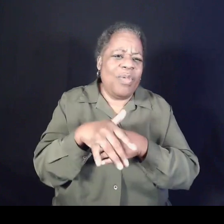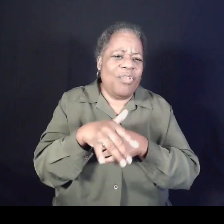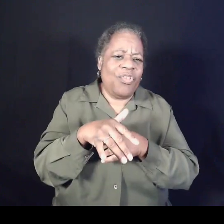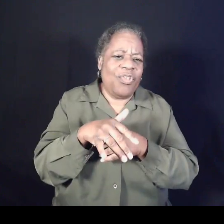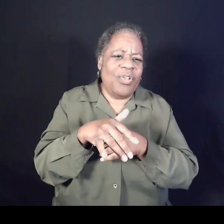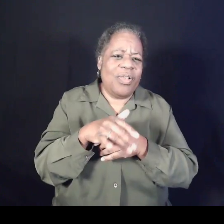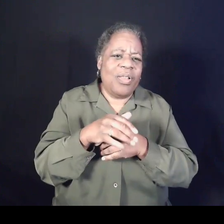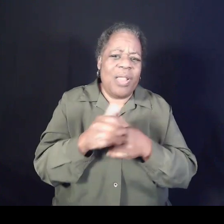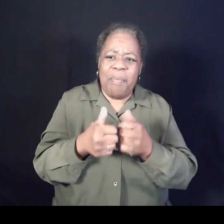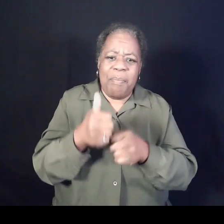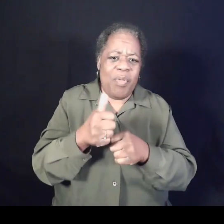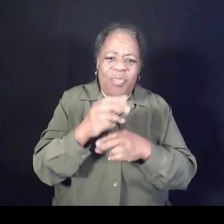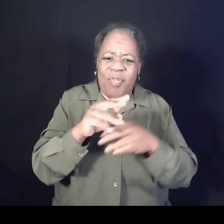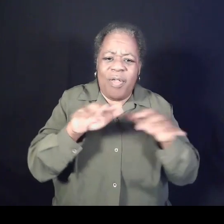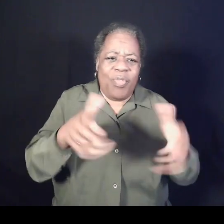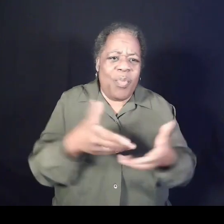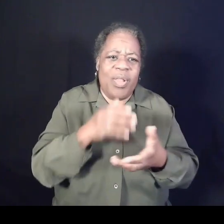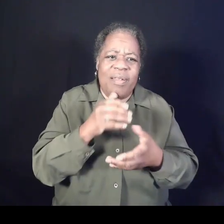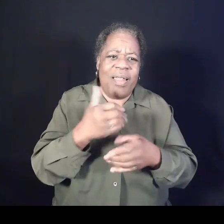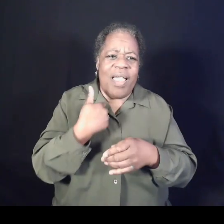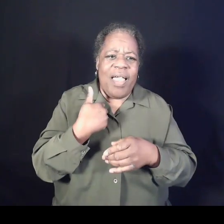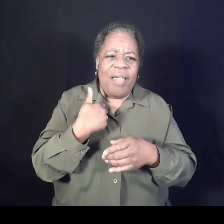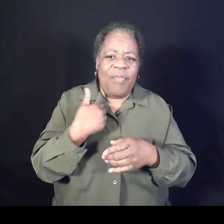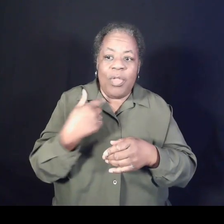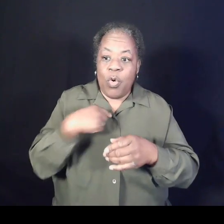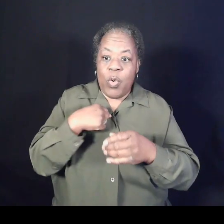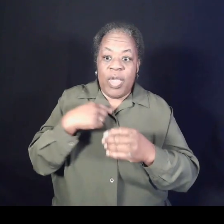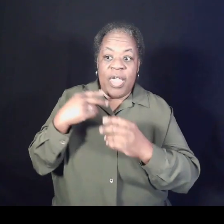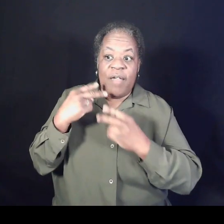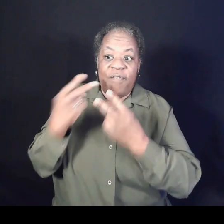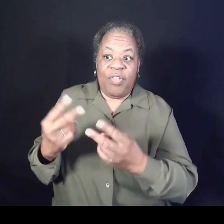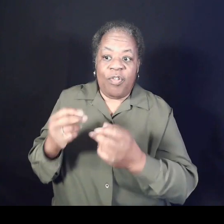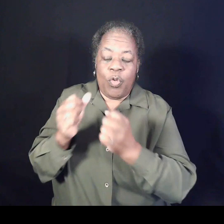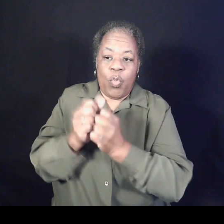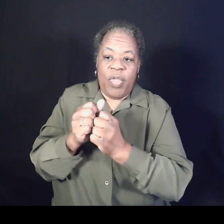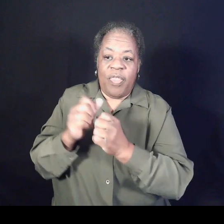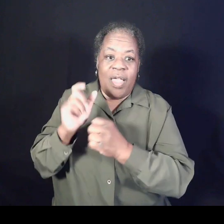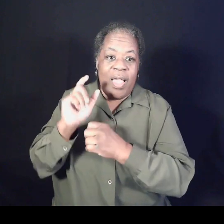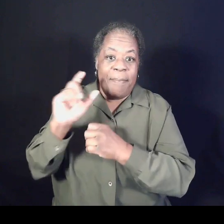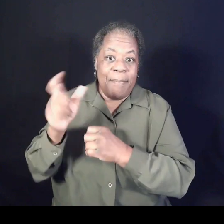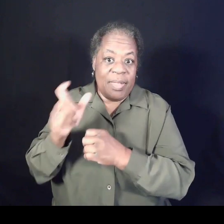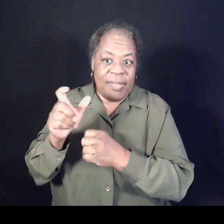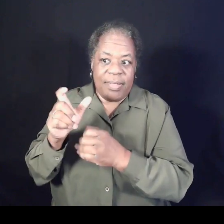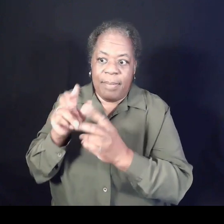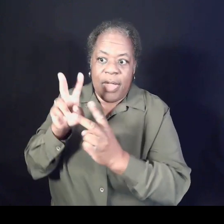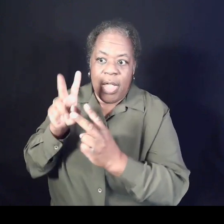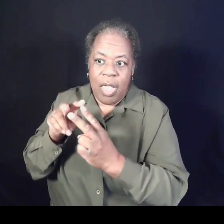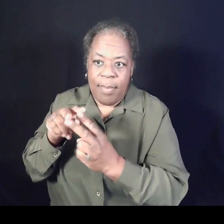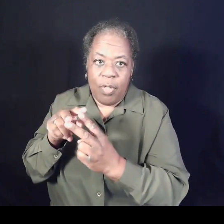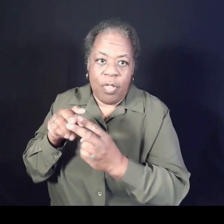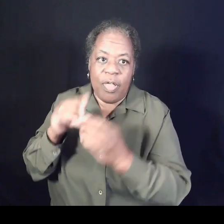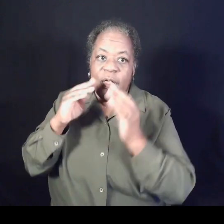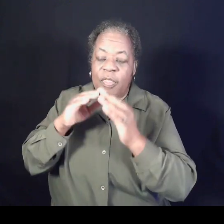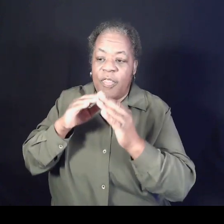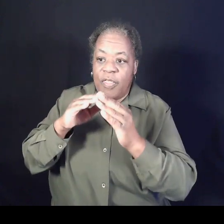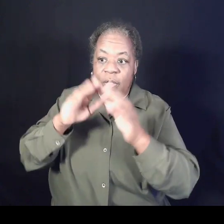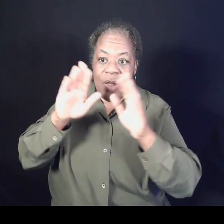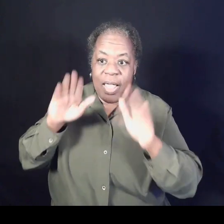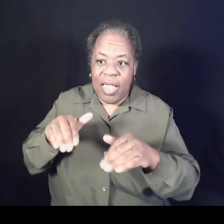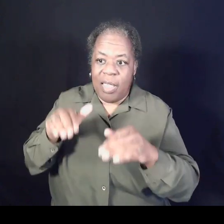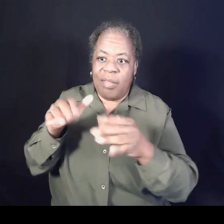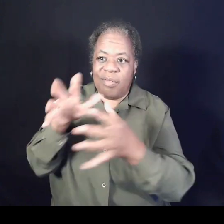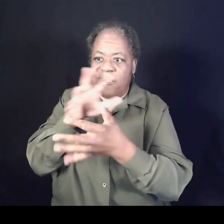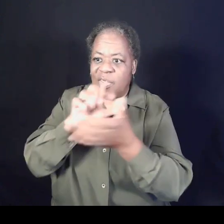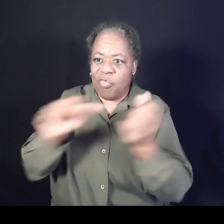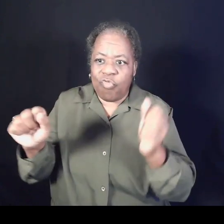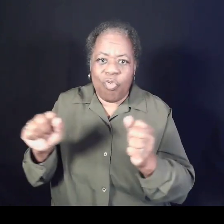Well, we visited with a Muslim couple who had lost their mud brick home in a cyclone last winter. They were